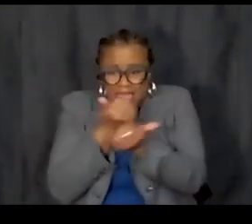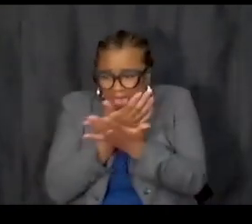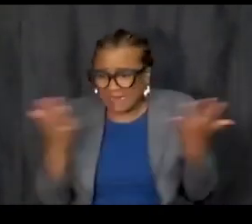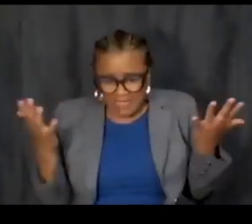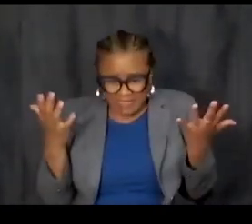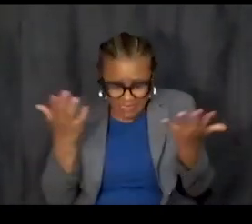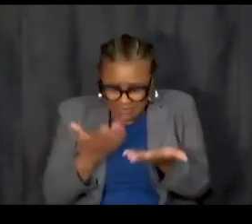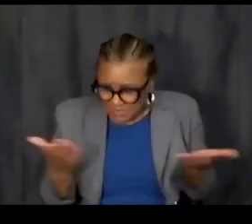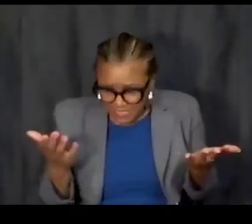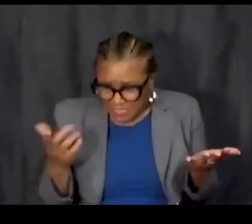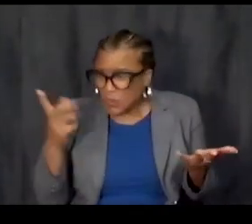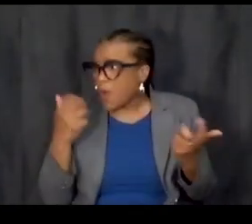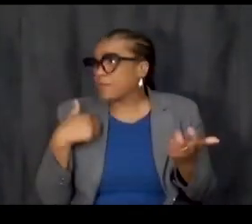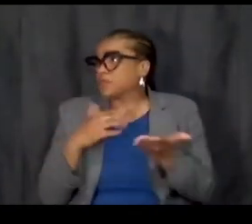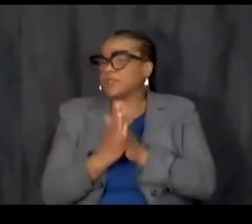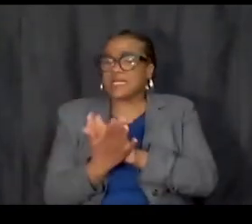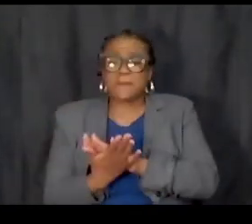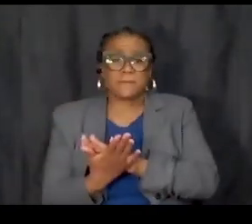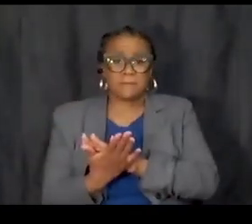thing you want.